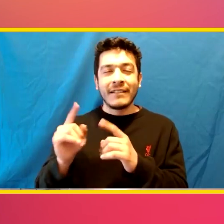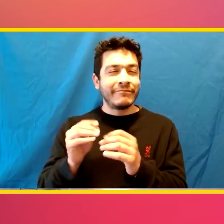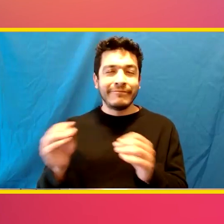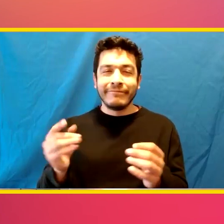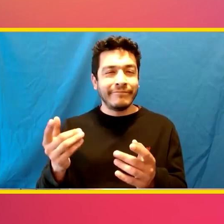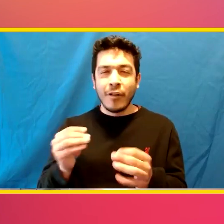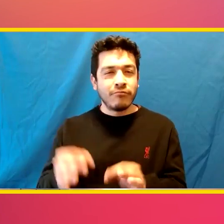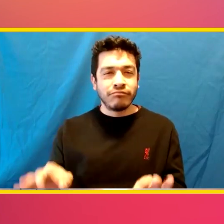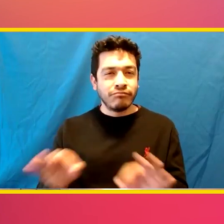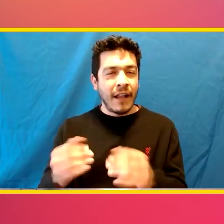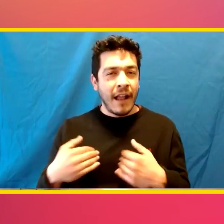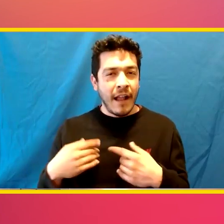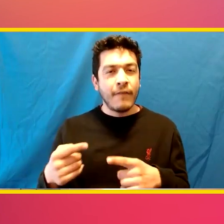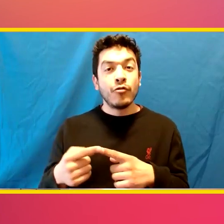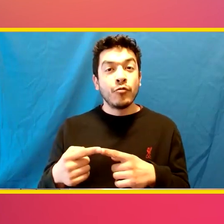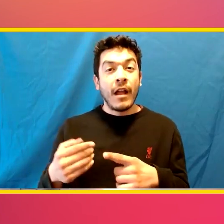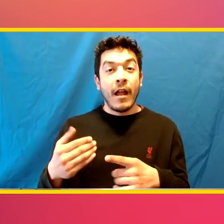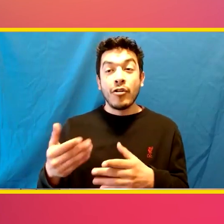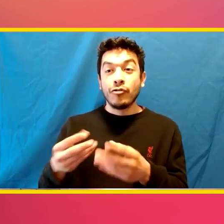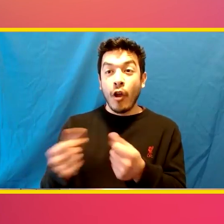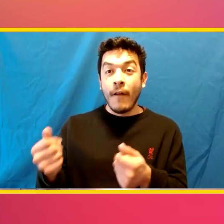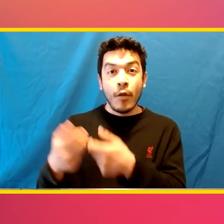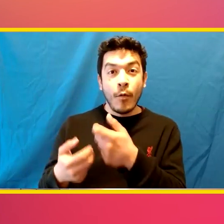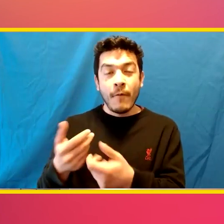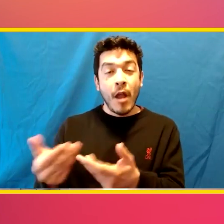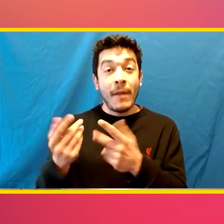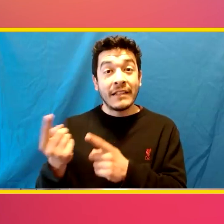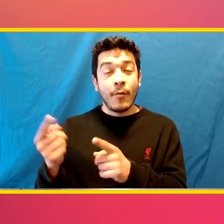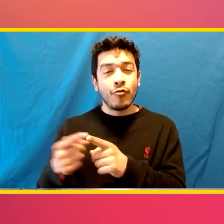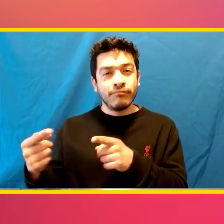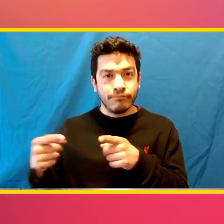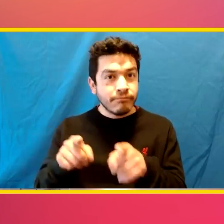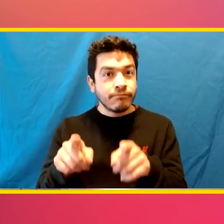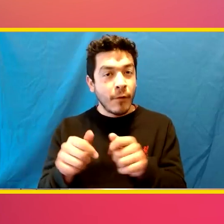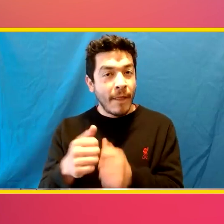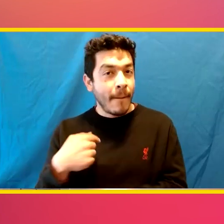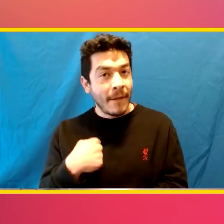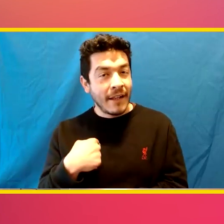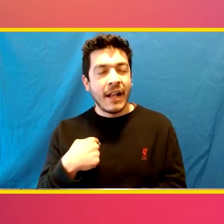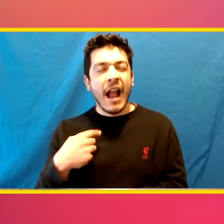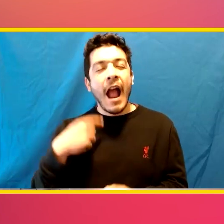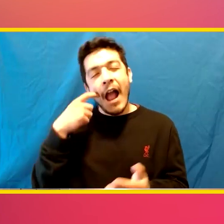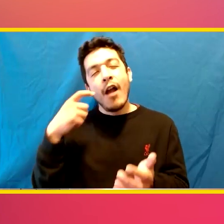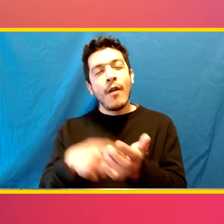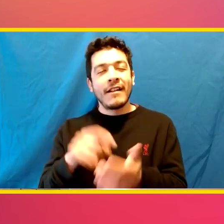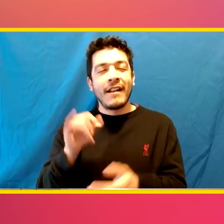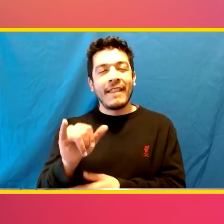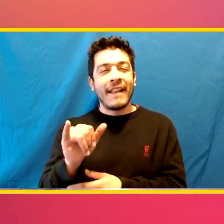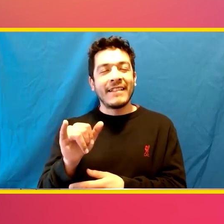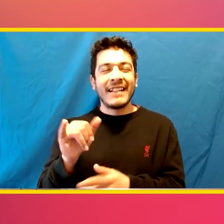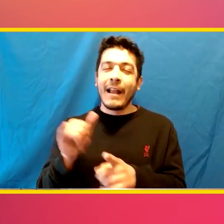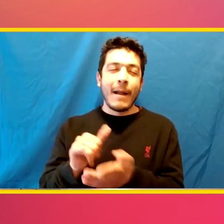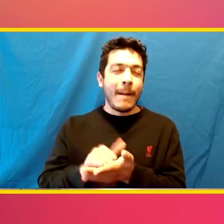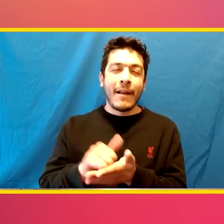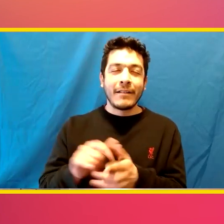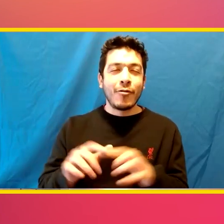solve it and bring someone to where I am, which I recognize is, it's a fool's errand to try to